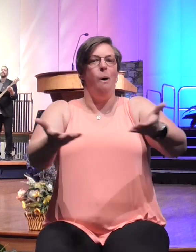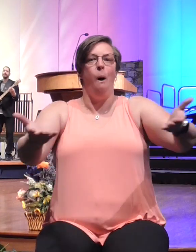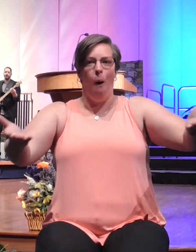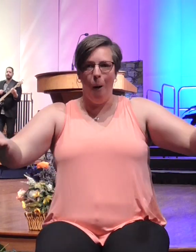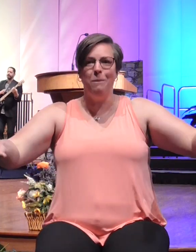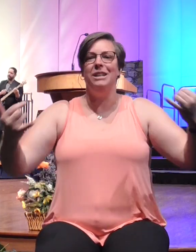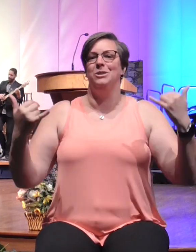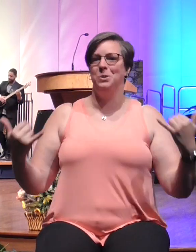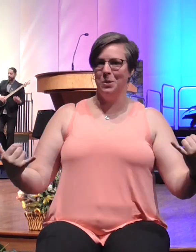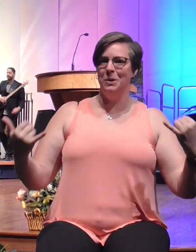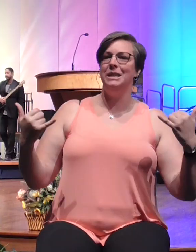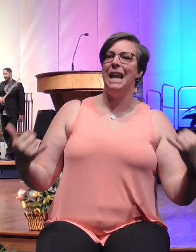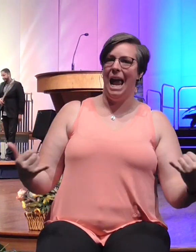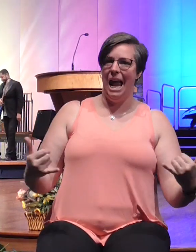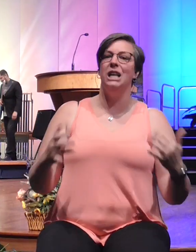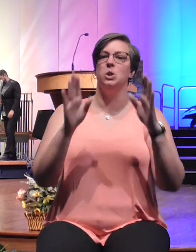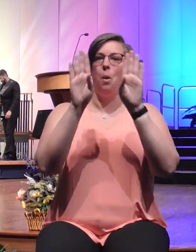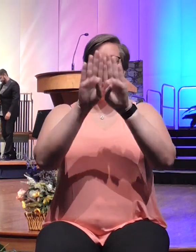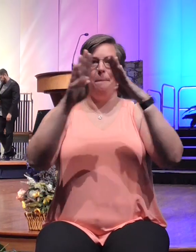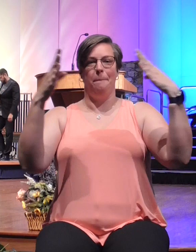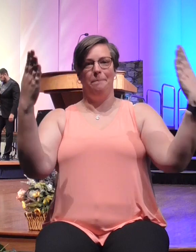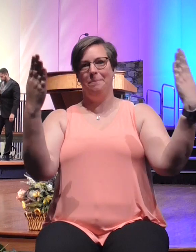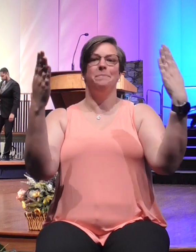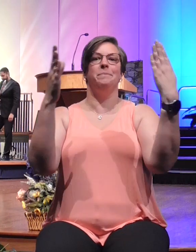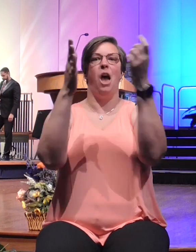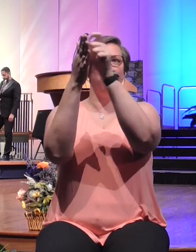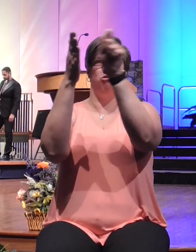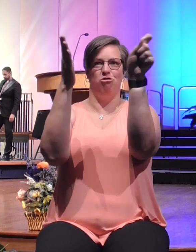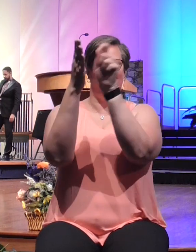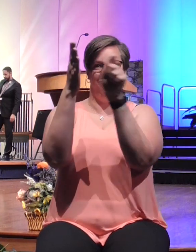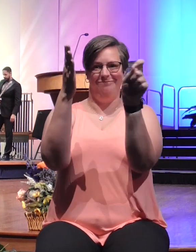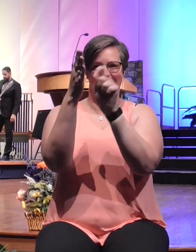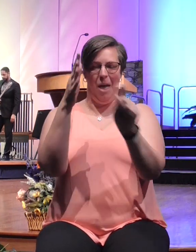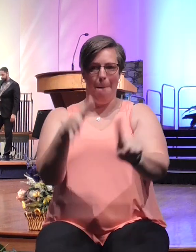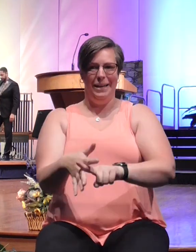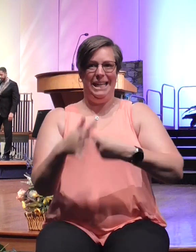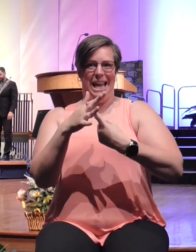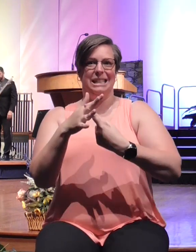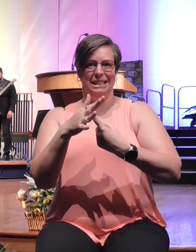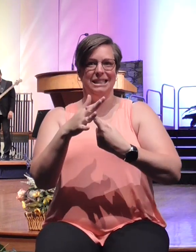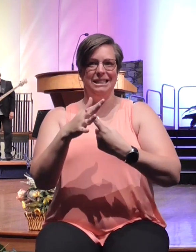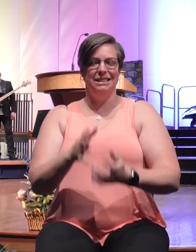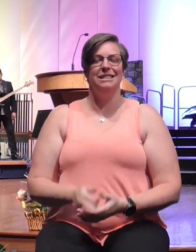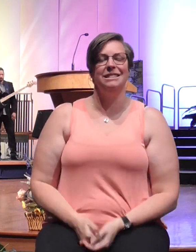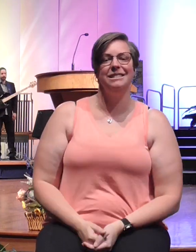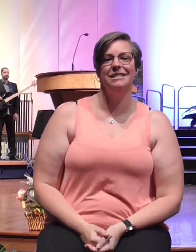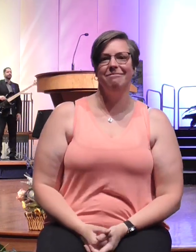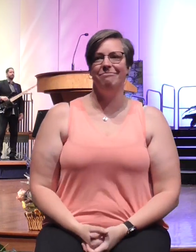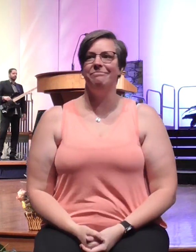is where your book begins, the rest is still unwritten.